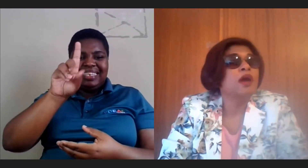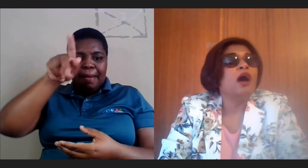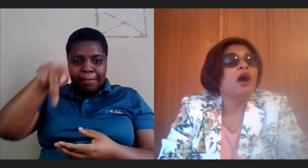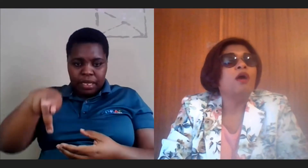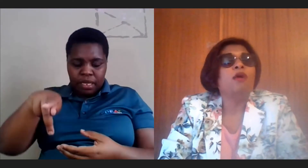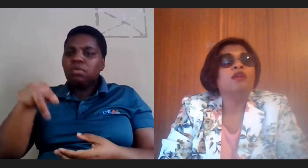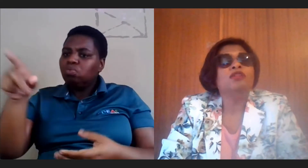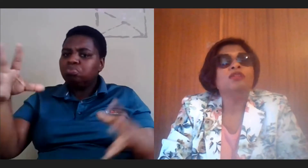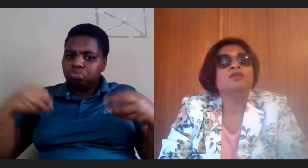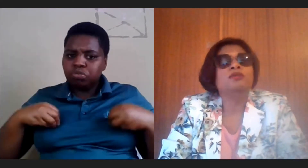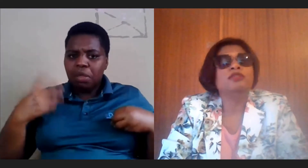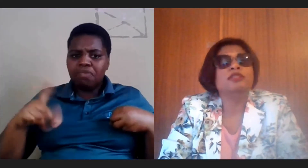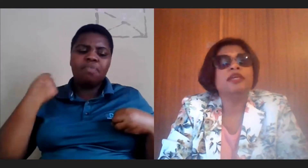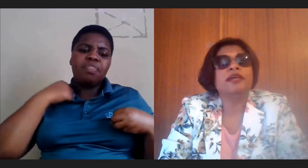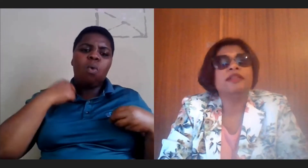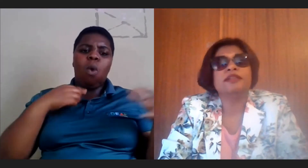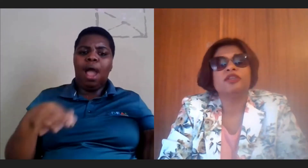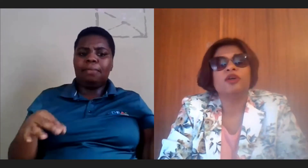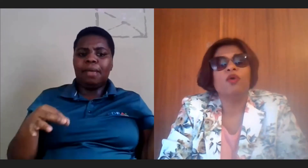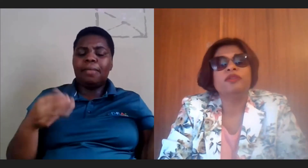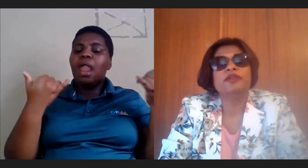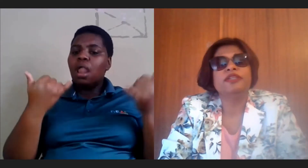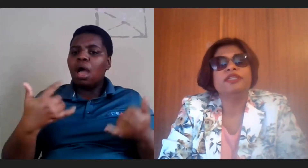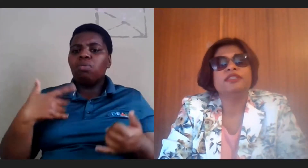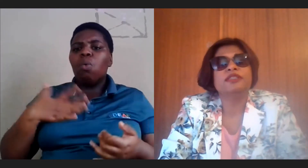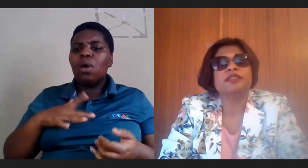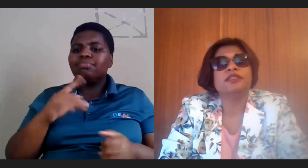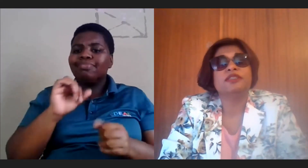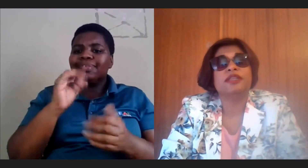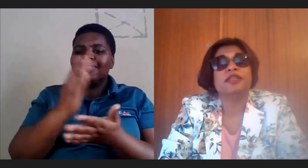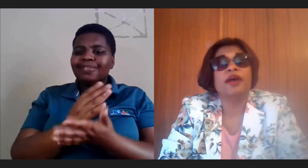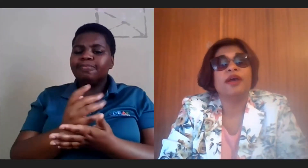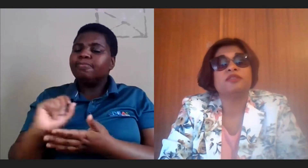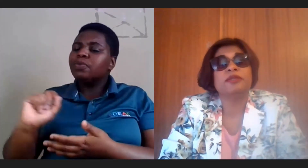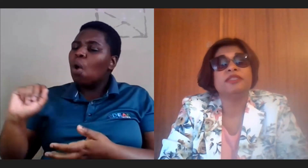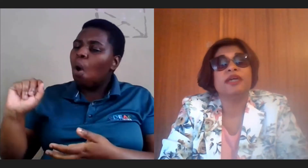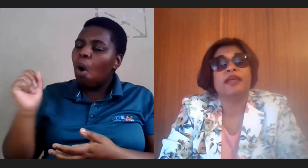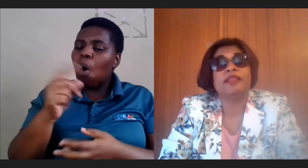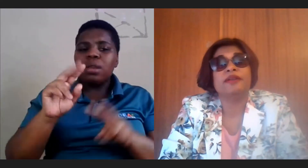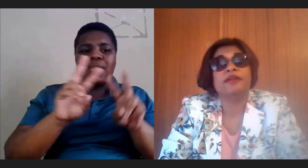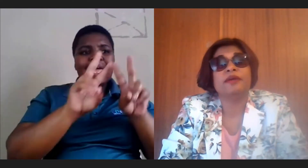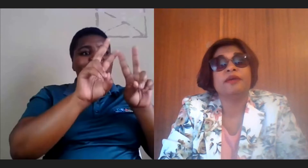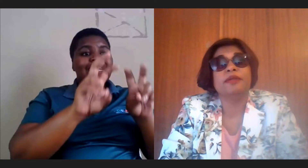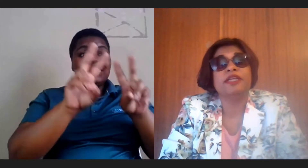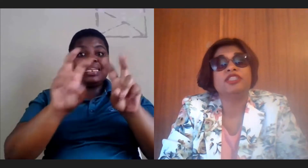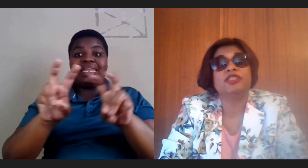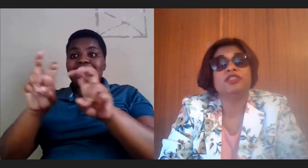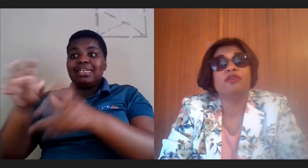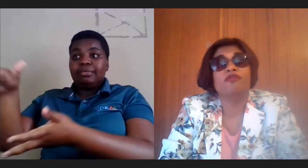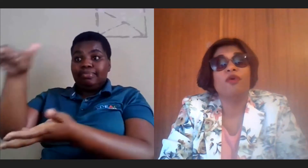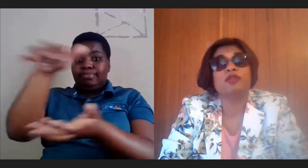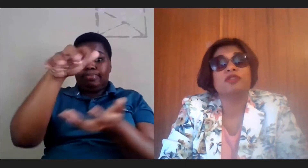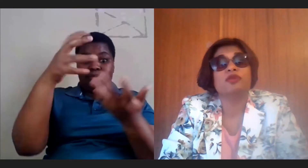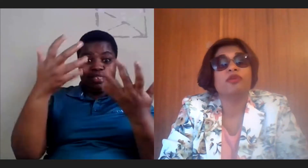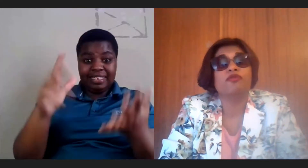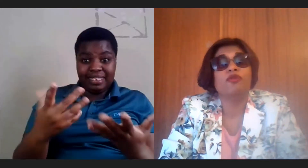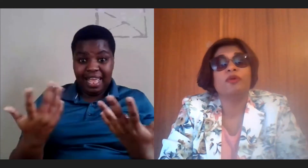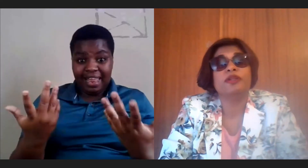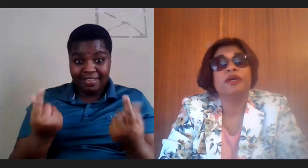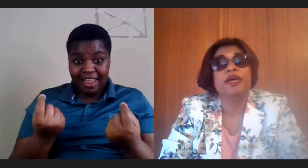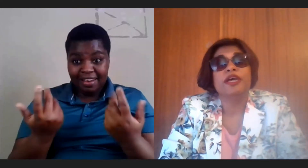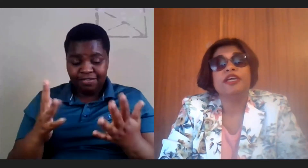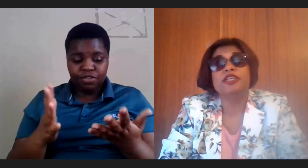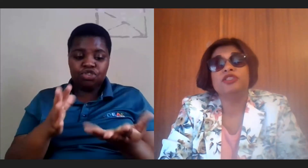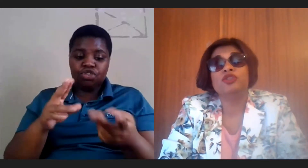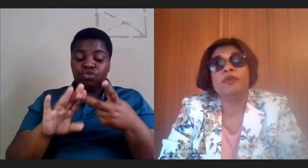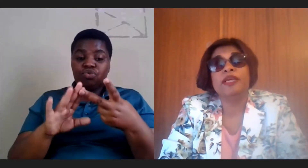paper. I want to say that all the research that has been done and the recommendations, the focus going